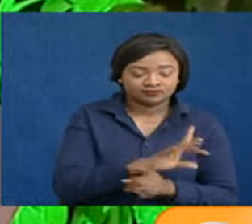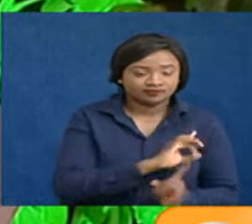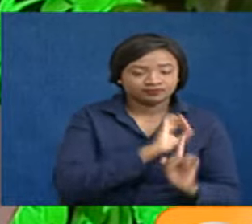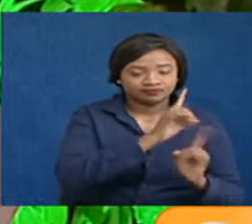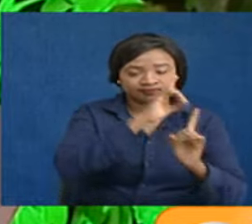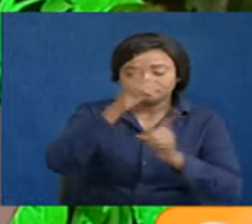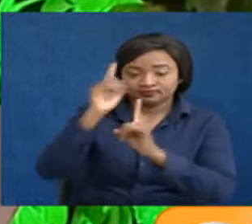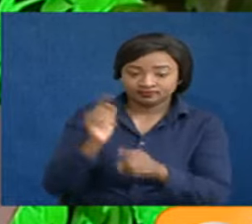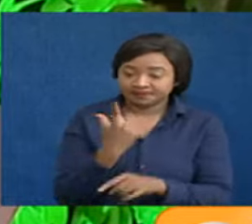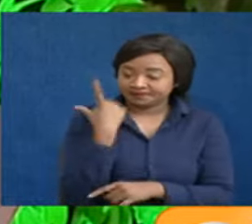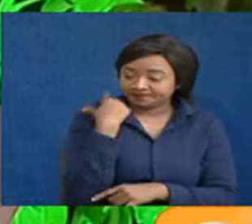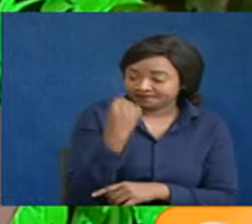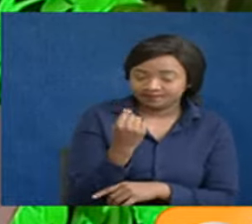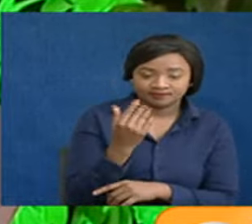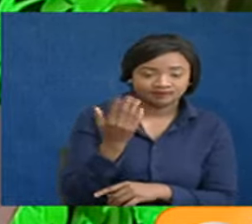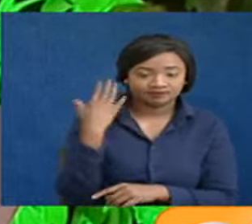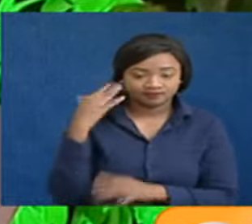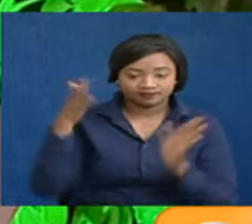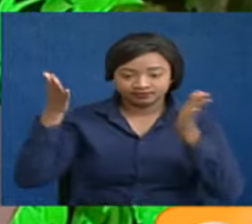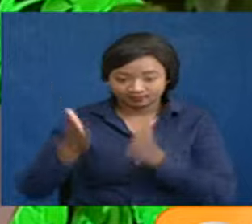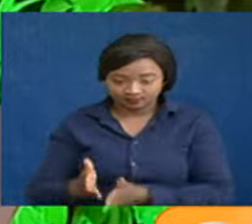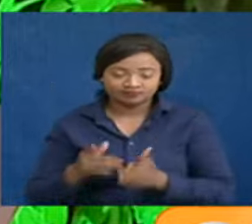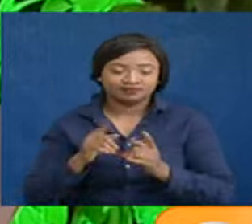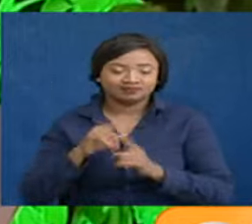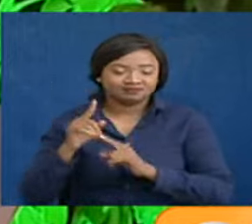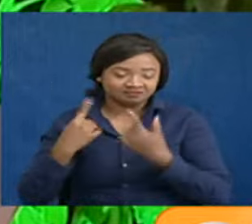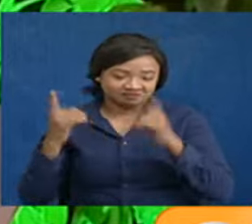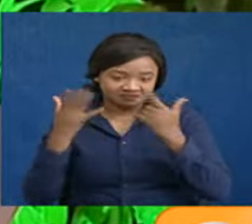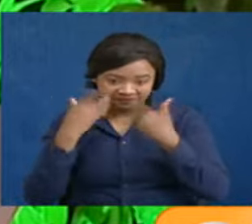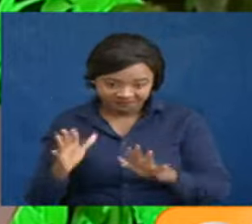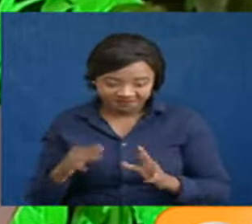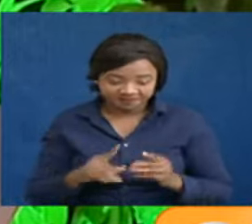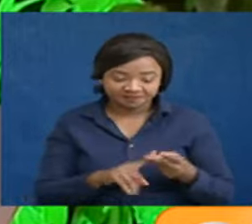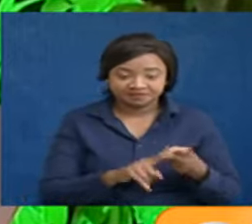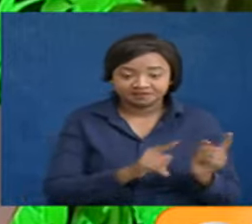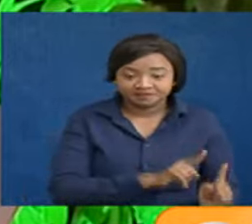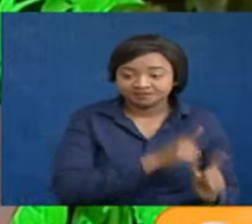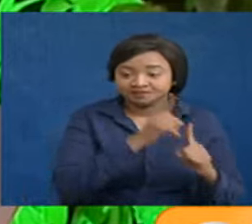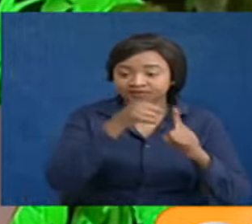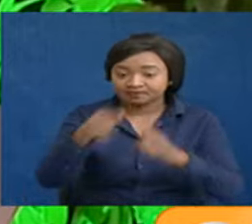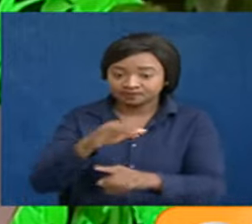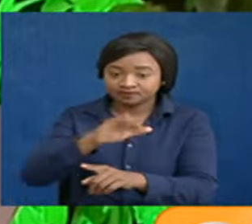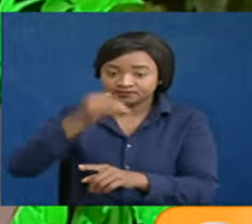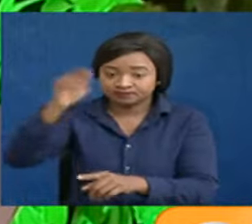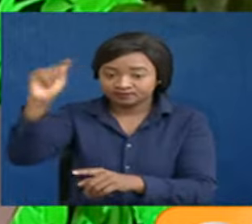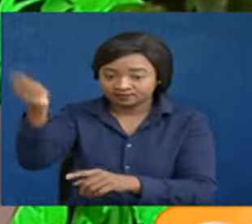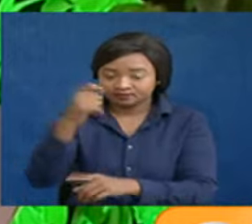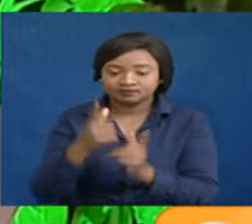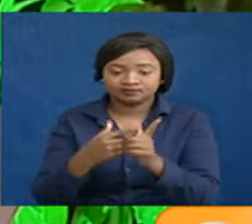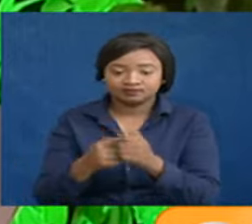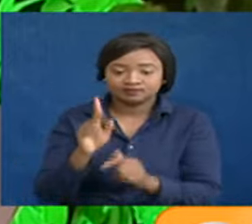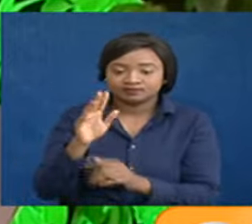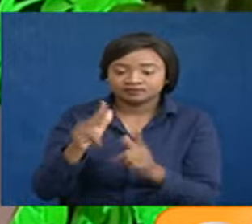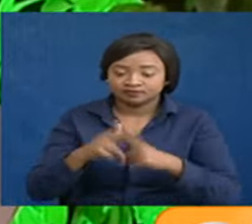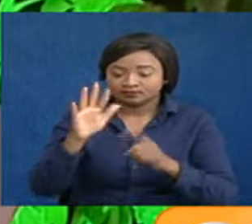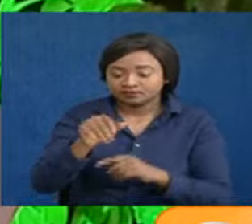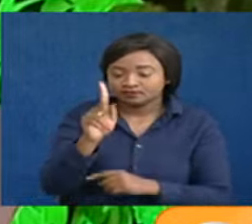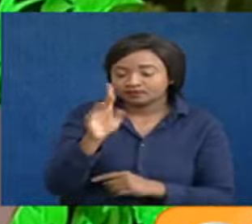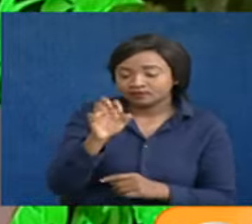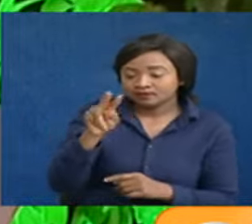after a successful tour of the Rift Valley region. The caravan was flagged off in Keno before making its way to Maragua, Mukuyu, Murang'a